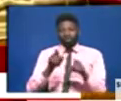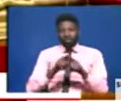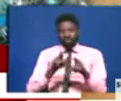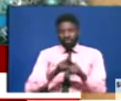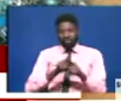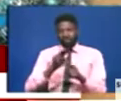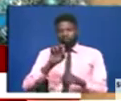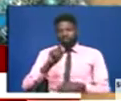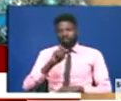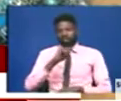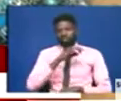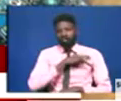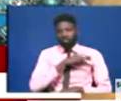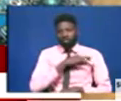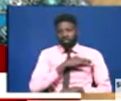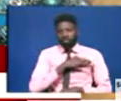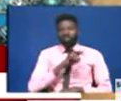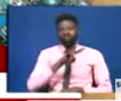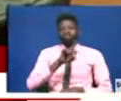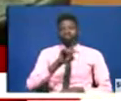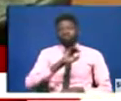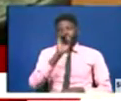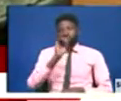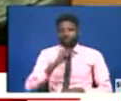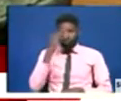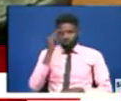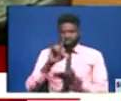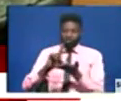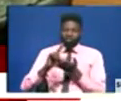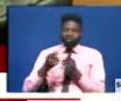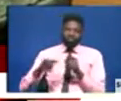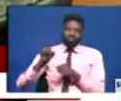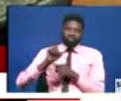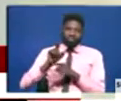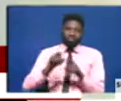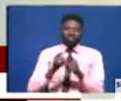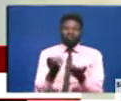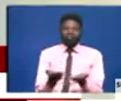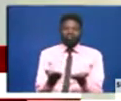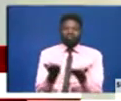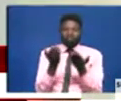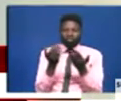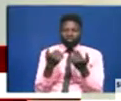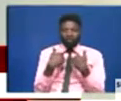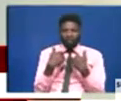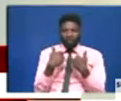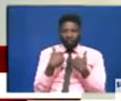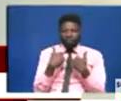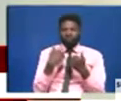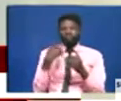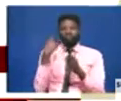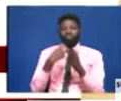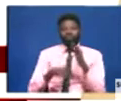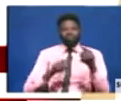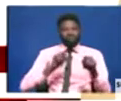up 21%, driven by growth in the lending book, improved margins, and funding cost management.